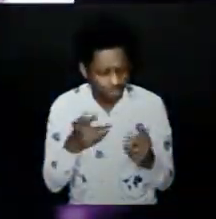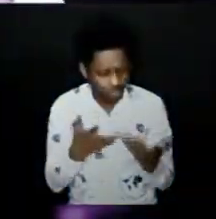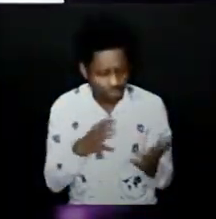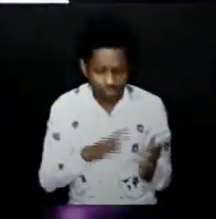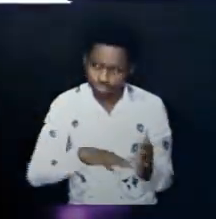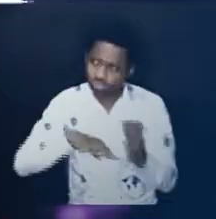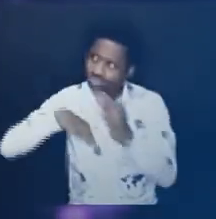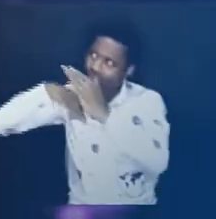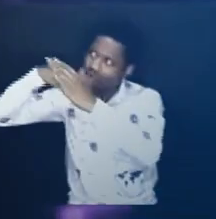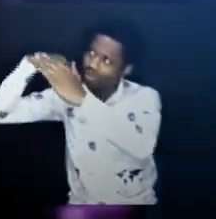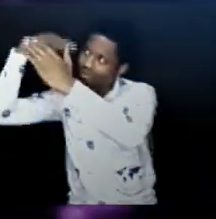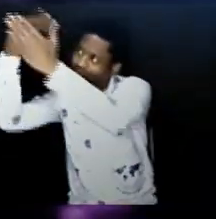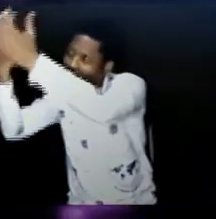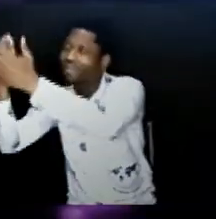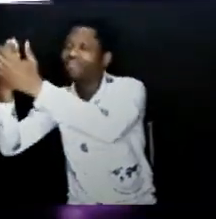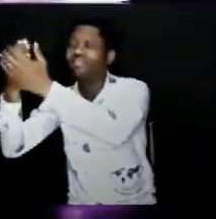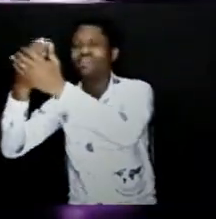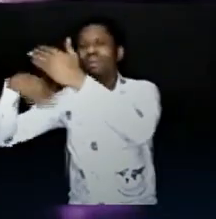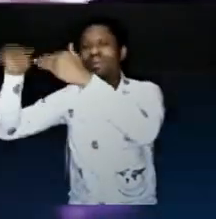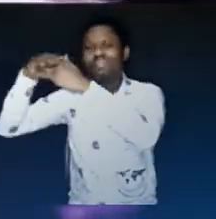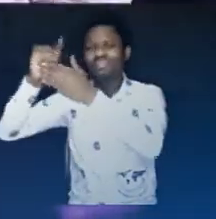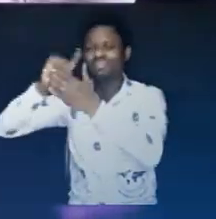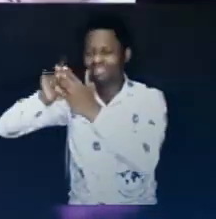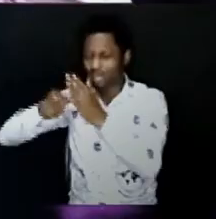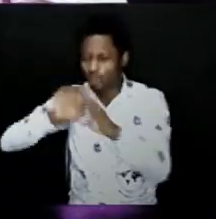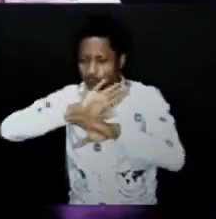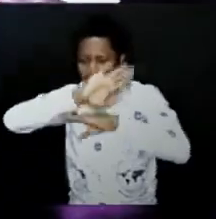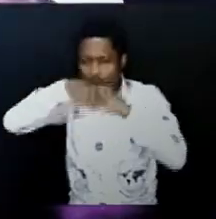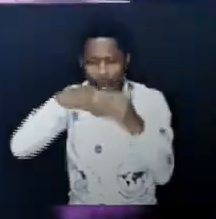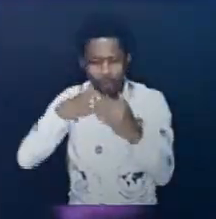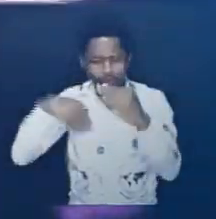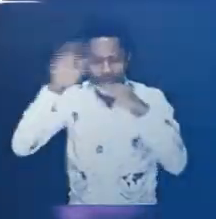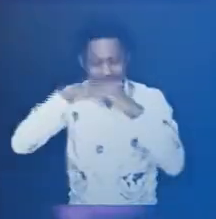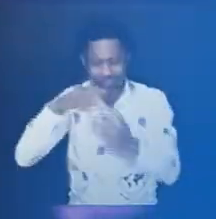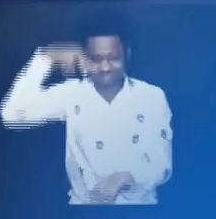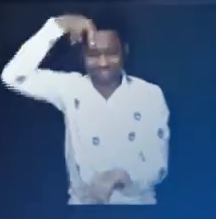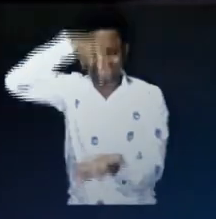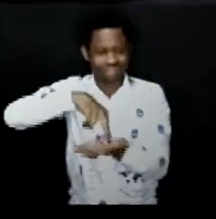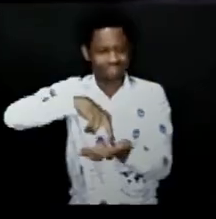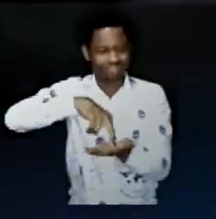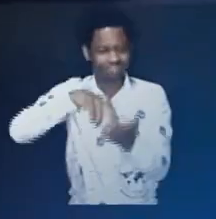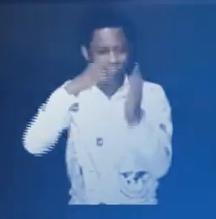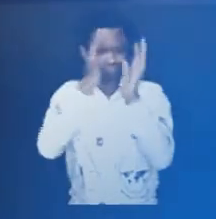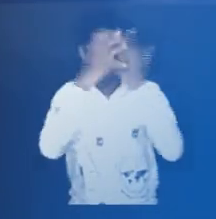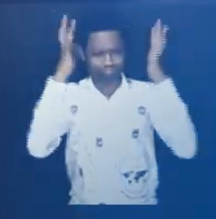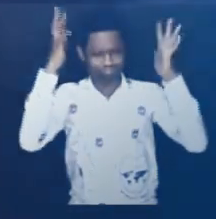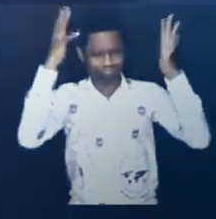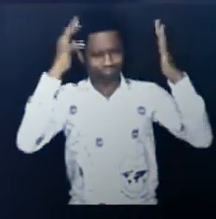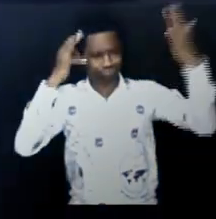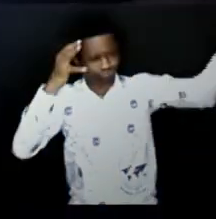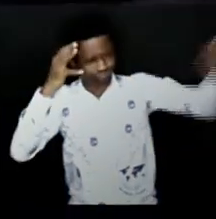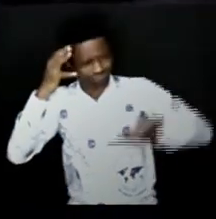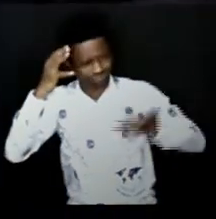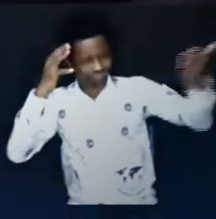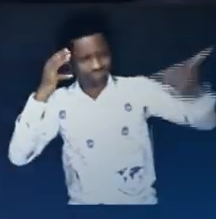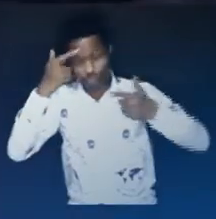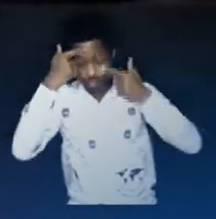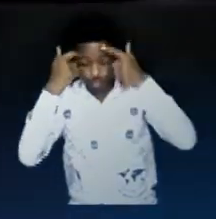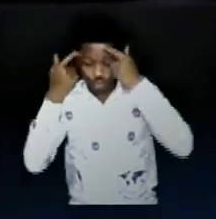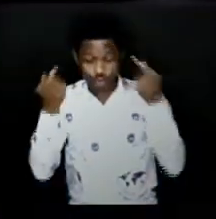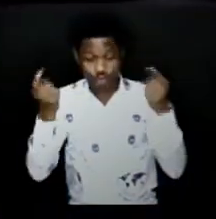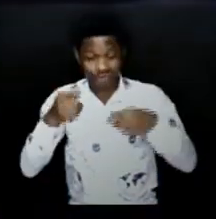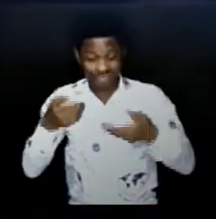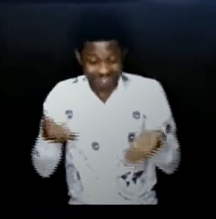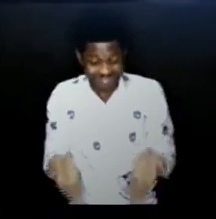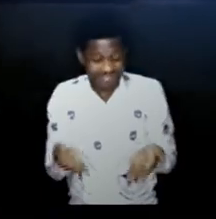the whole heaven will stand in and applaud us. Because when we were on earth, we were agents